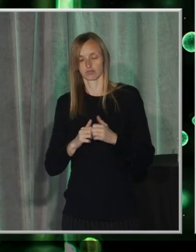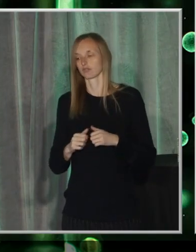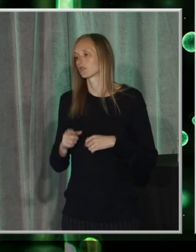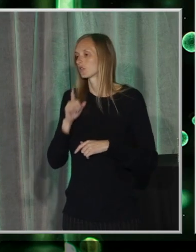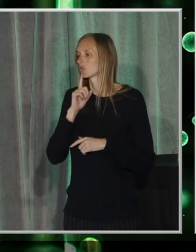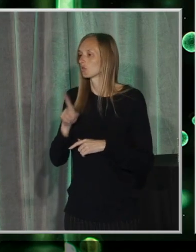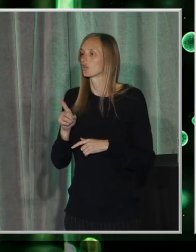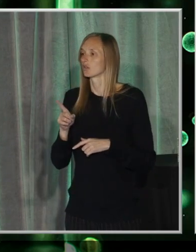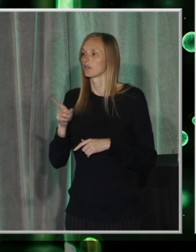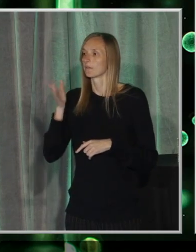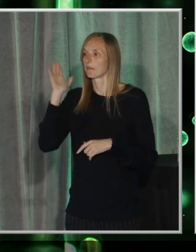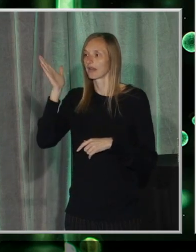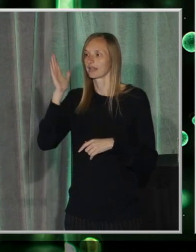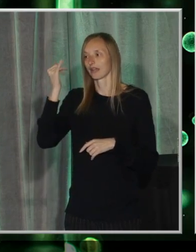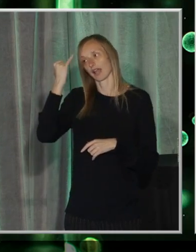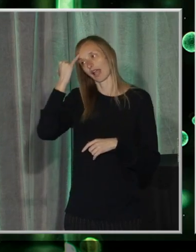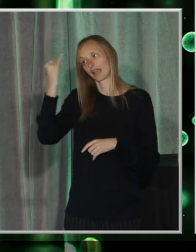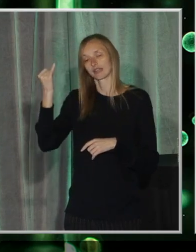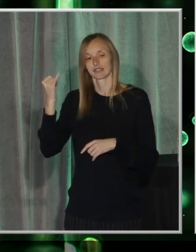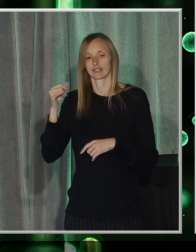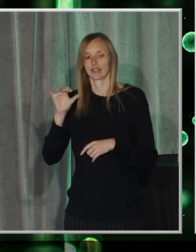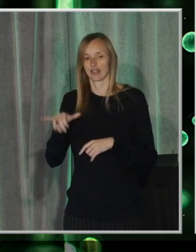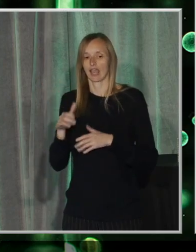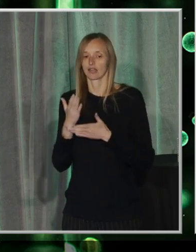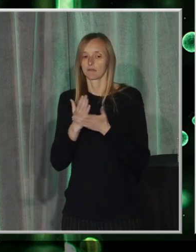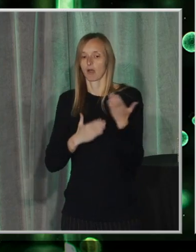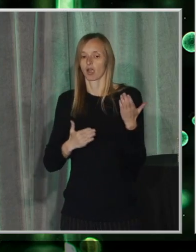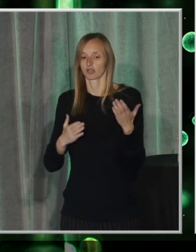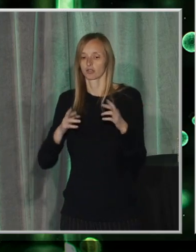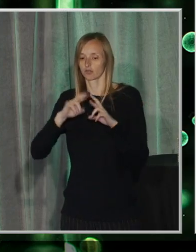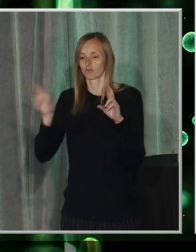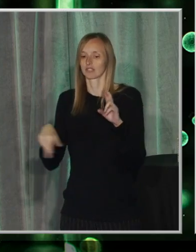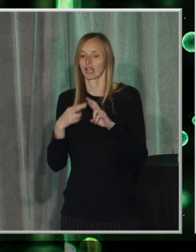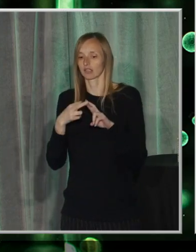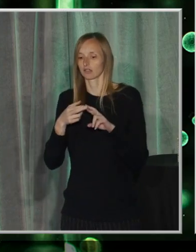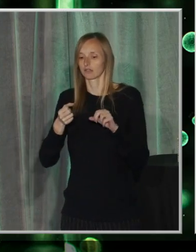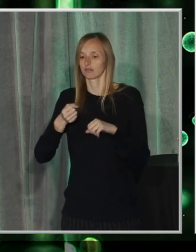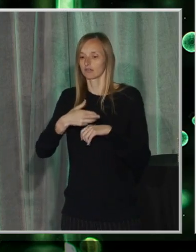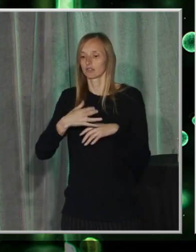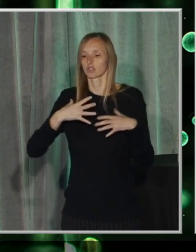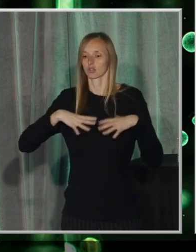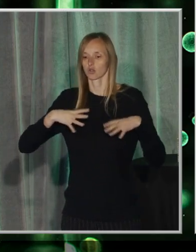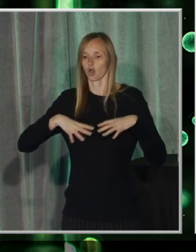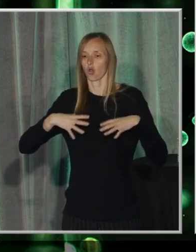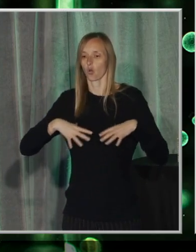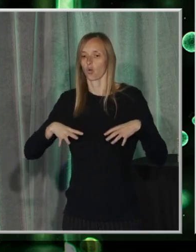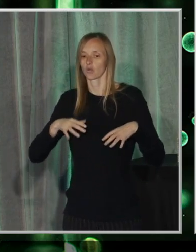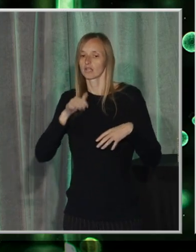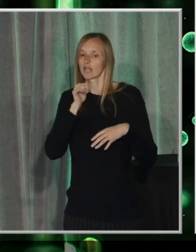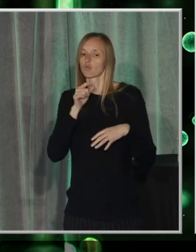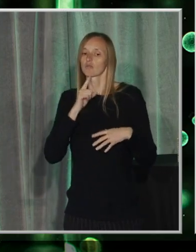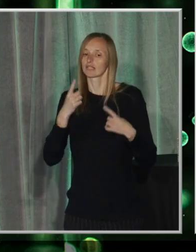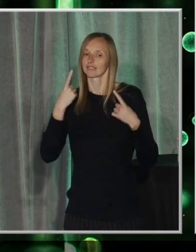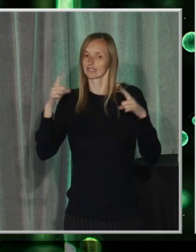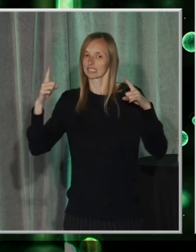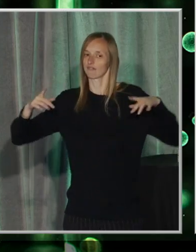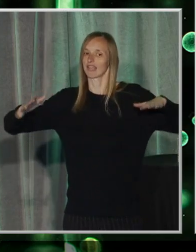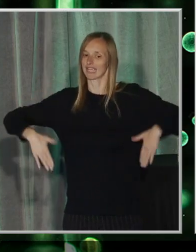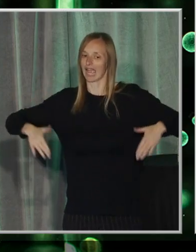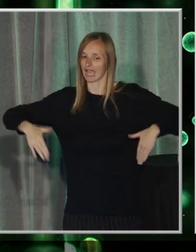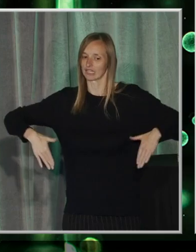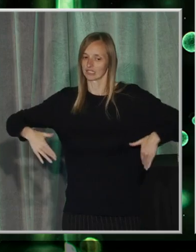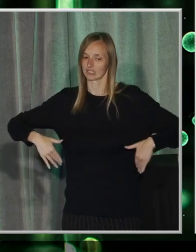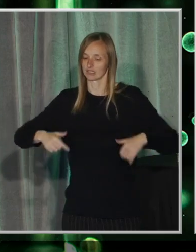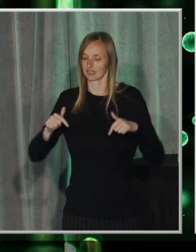an idea. So that part, recycling discarded clothing, isn't really achieved because we are just in the